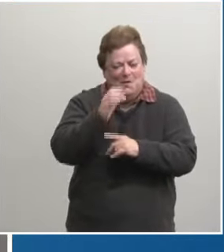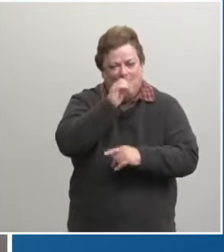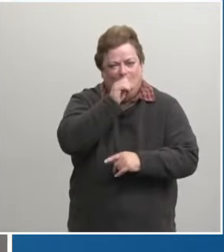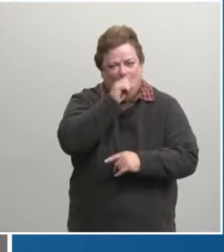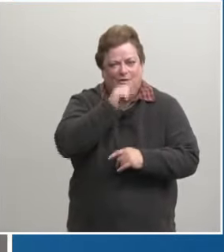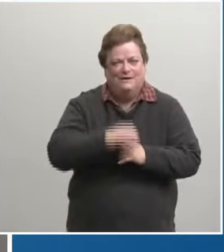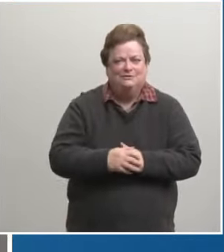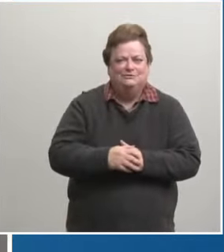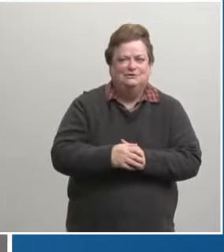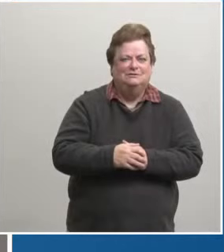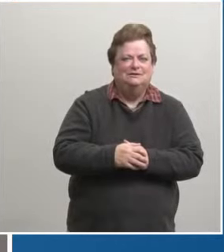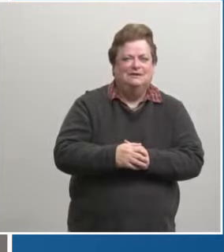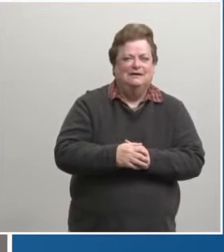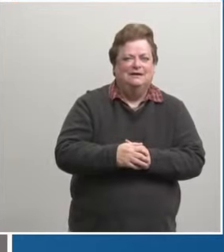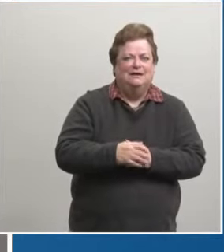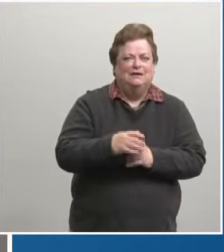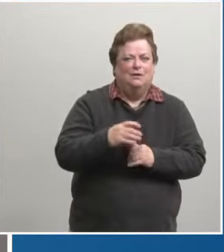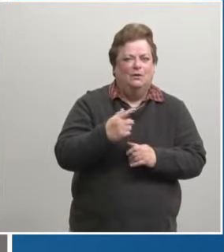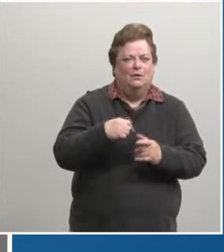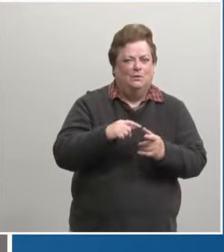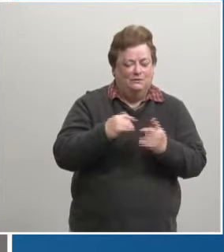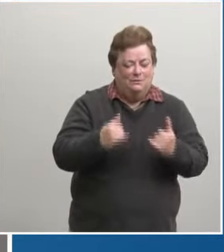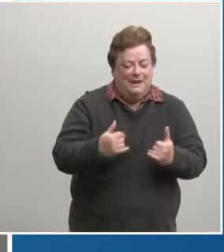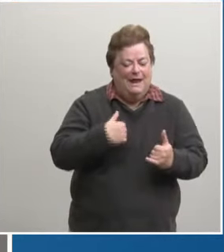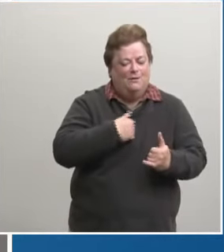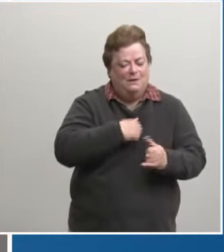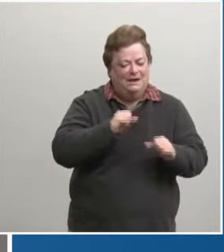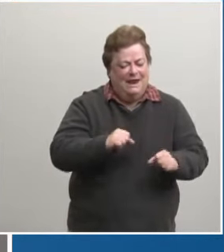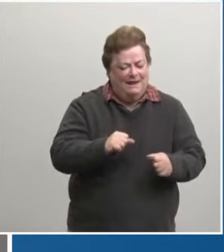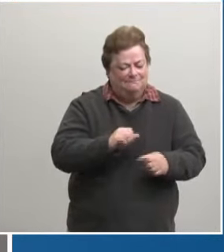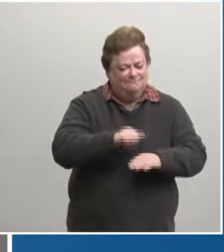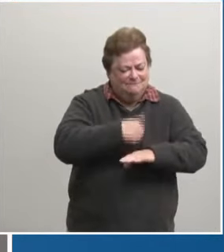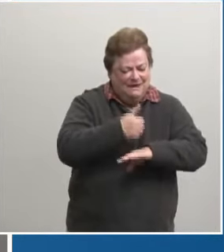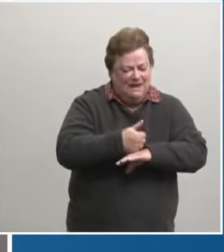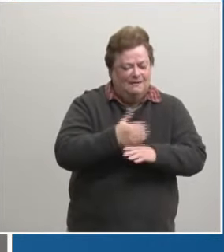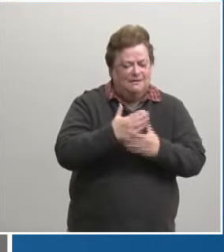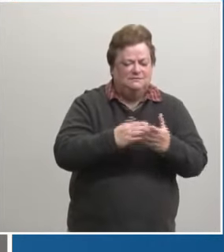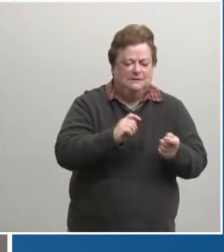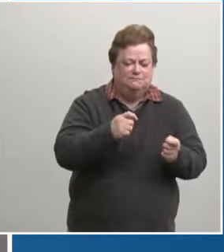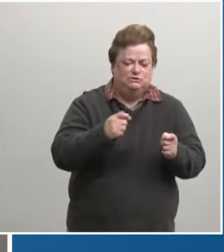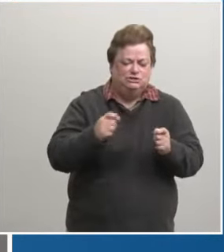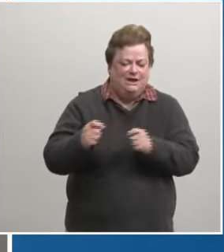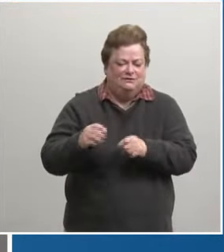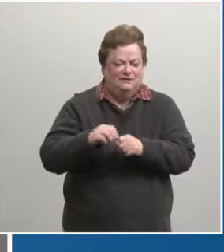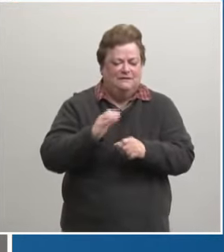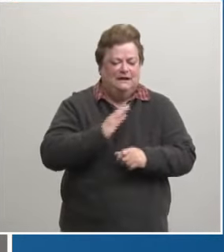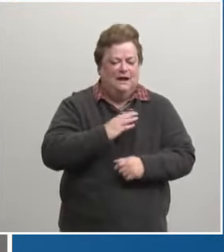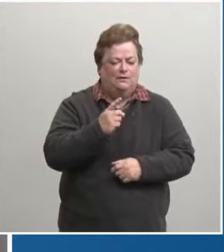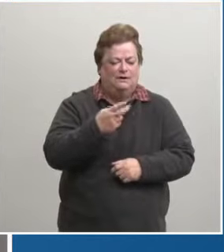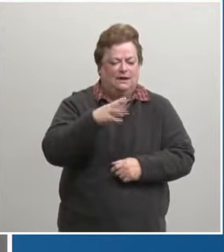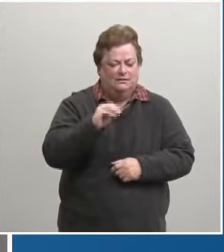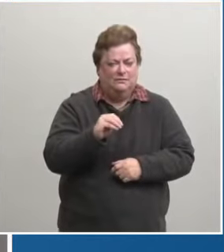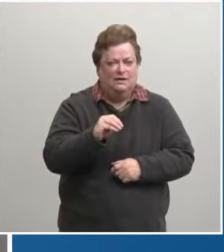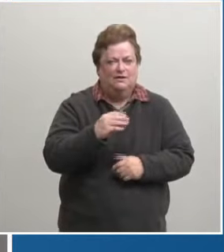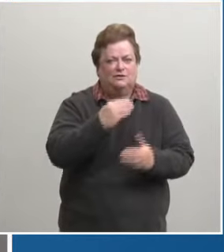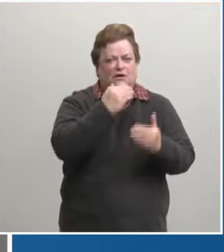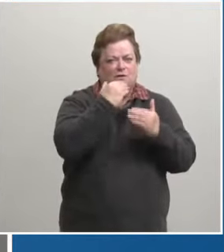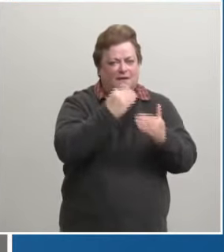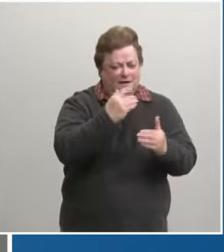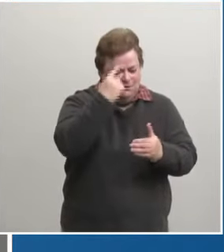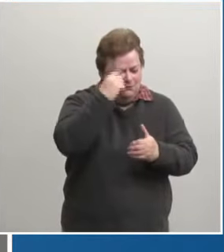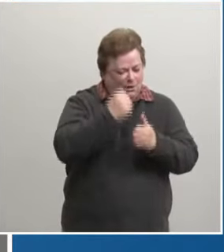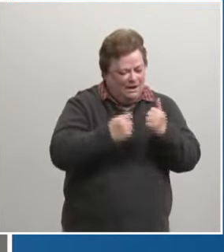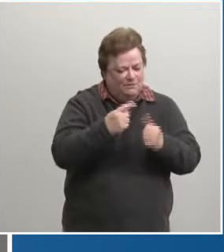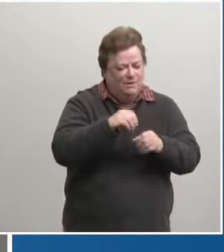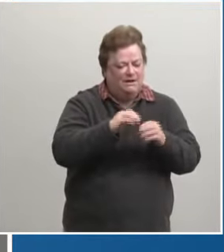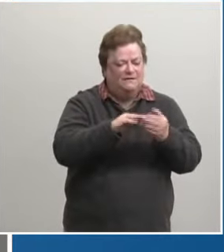progress on our risk dial comes some welcome modifications to our directed health measures, which she will outline. Thank you to everyone in our community